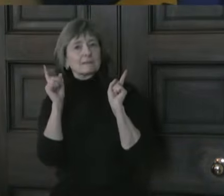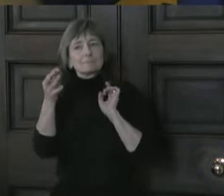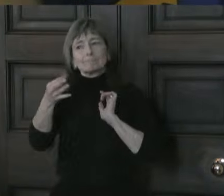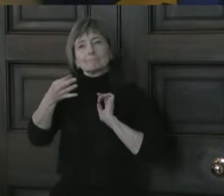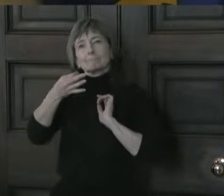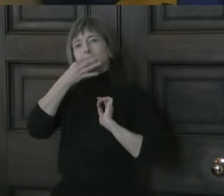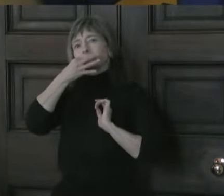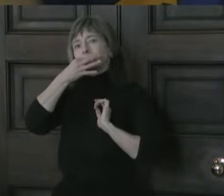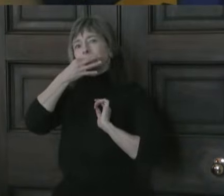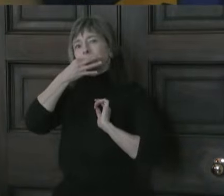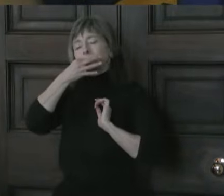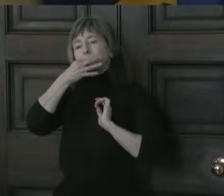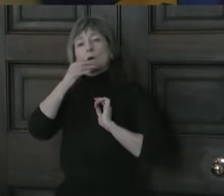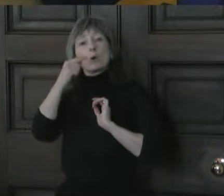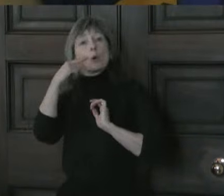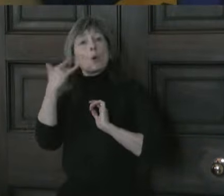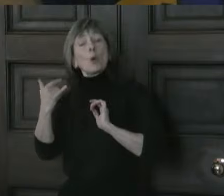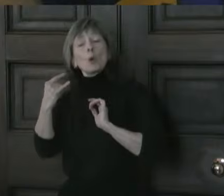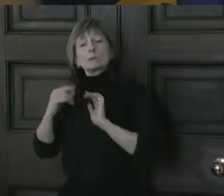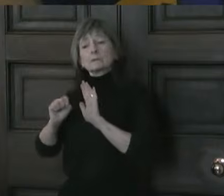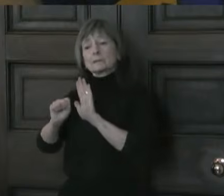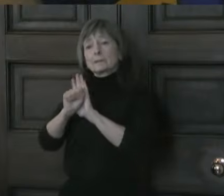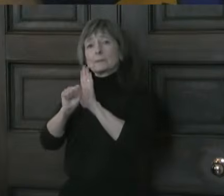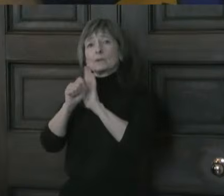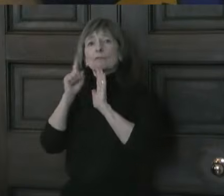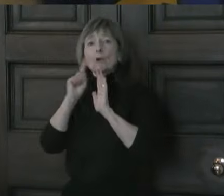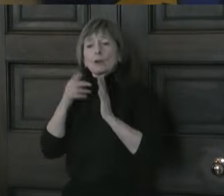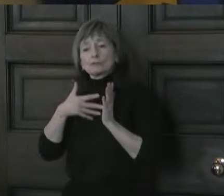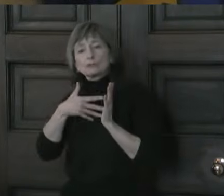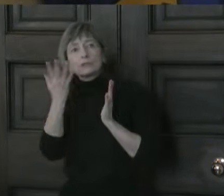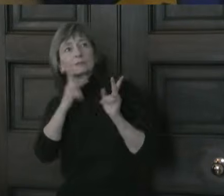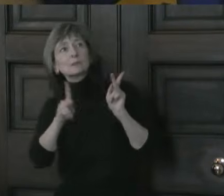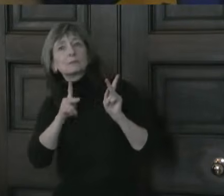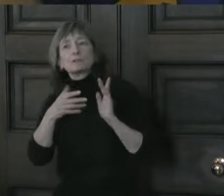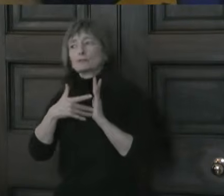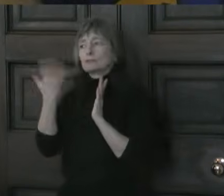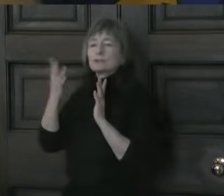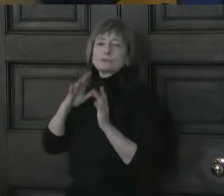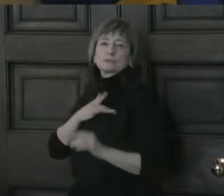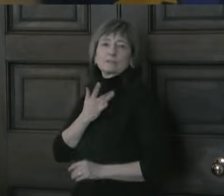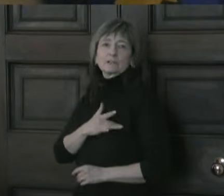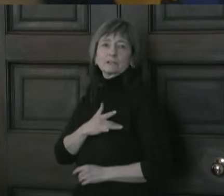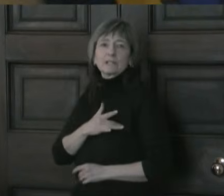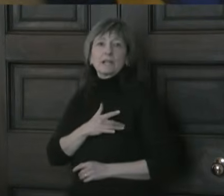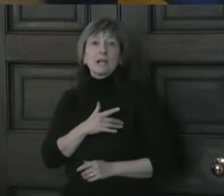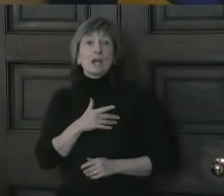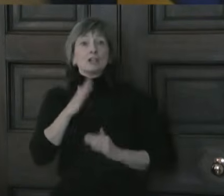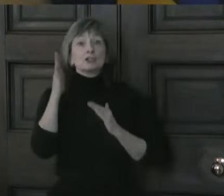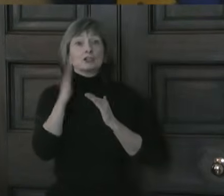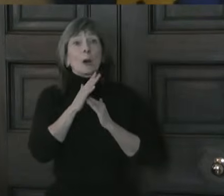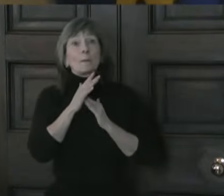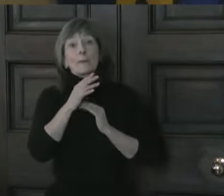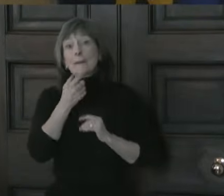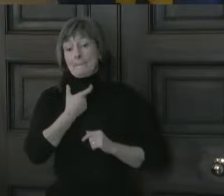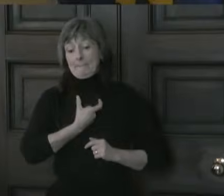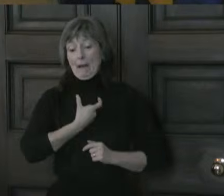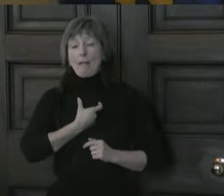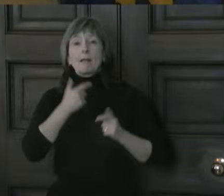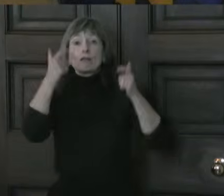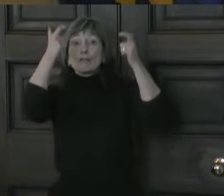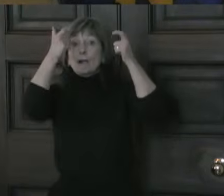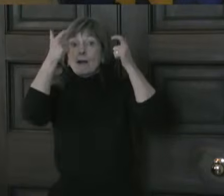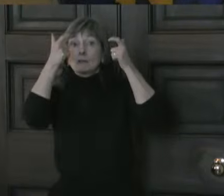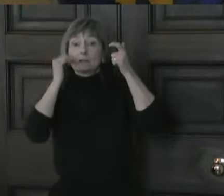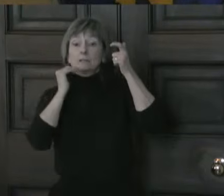excellence, symbolizing the richness of the people and of our province. The crown at the top of the medal